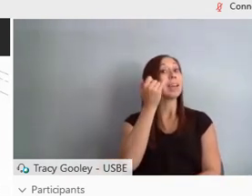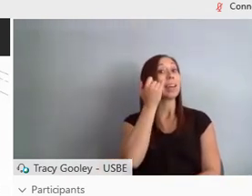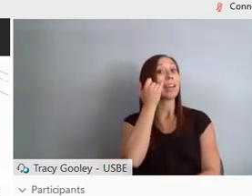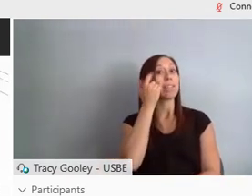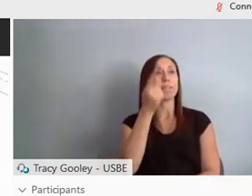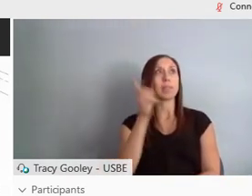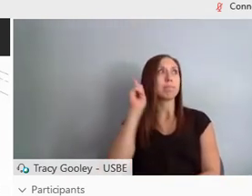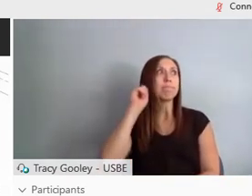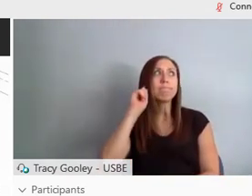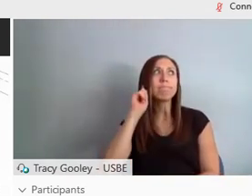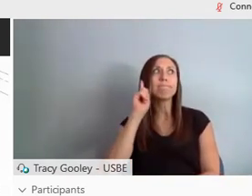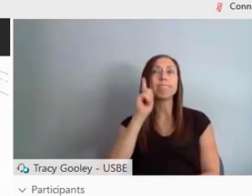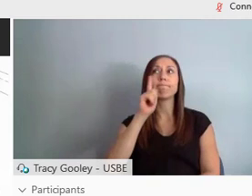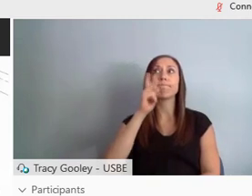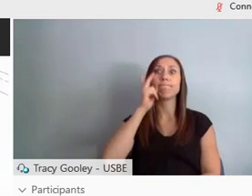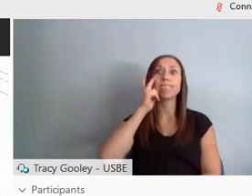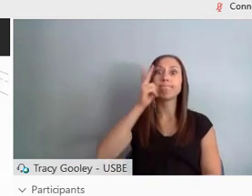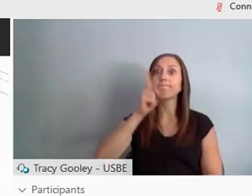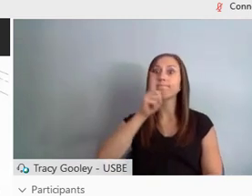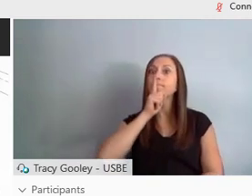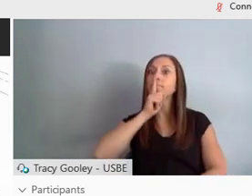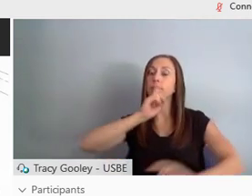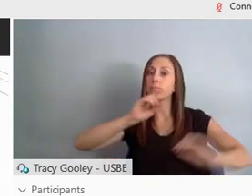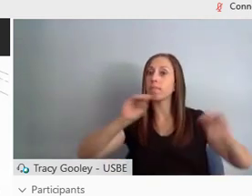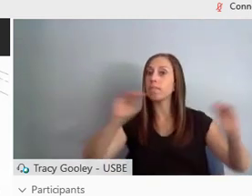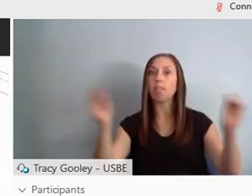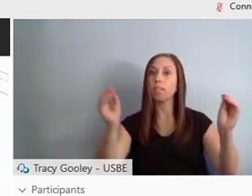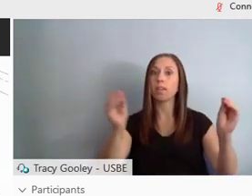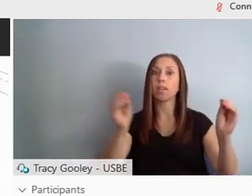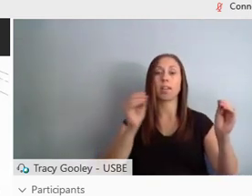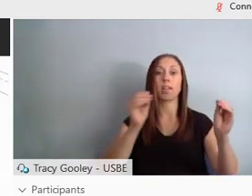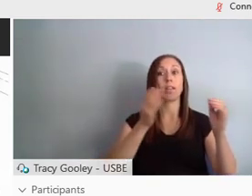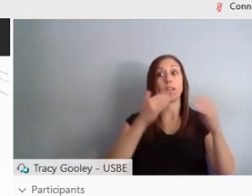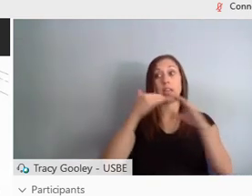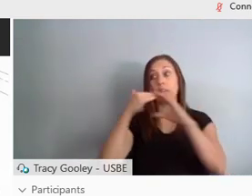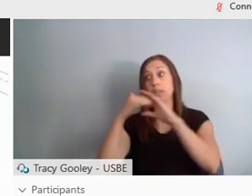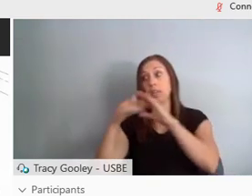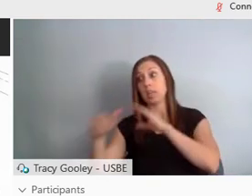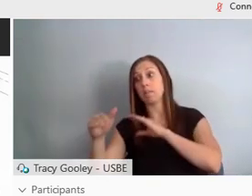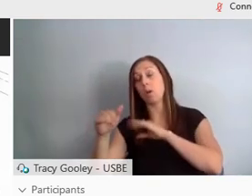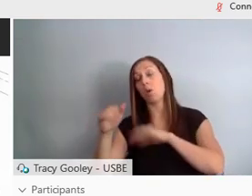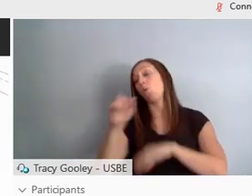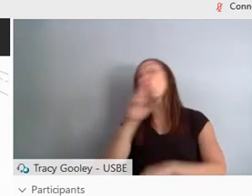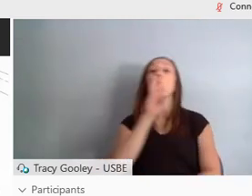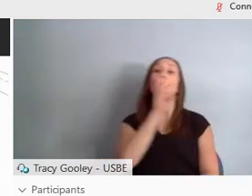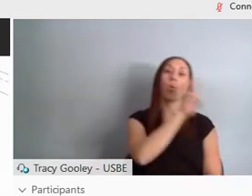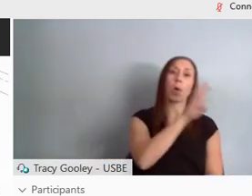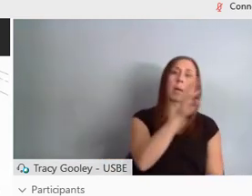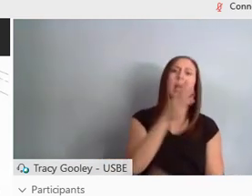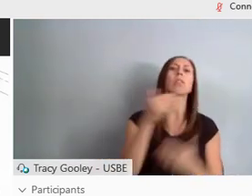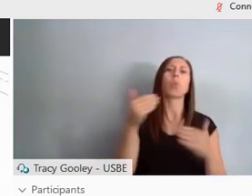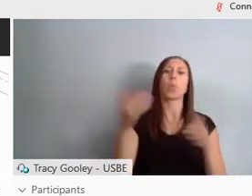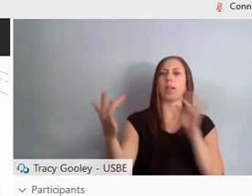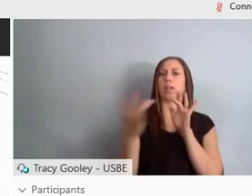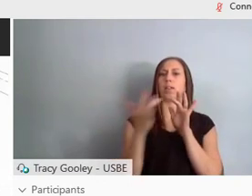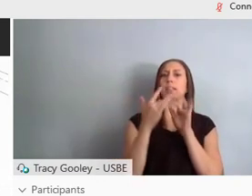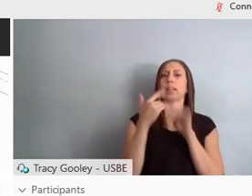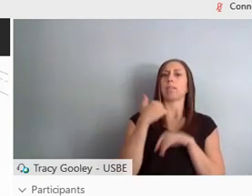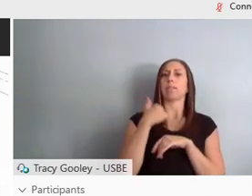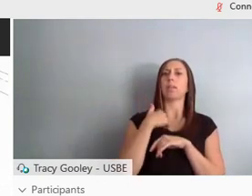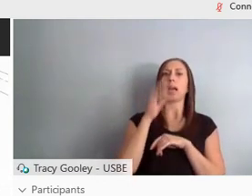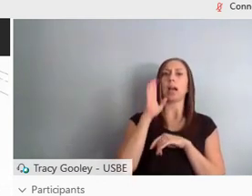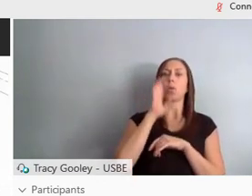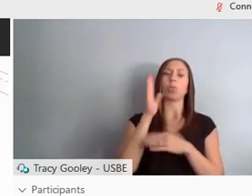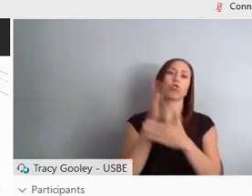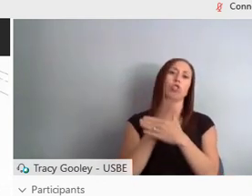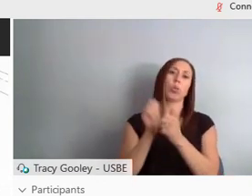you happen to not hear or see it, either on the website or via an email link from Midas, feel free to reach out to me and